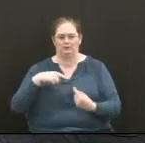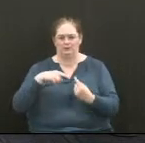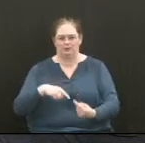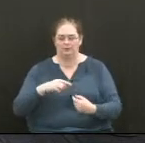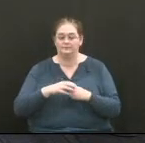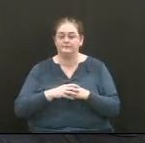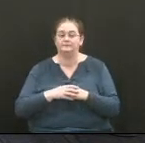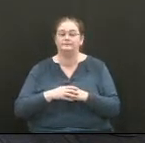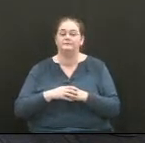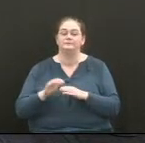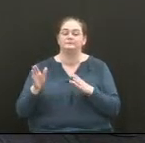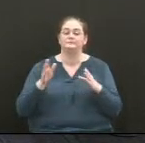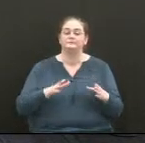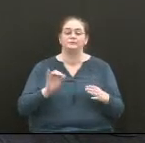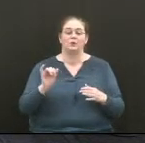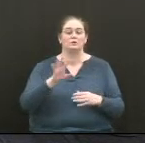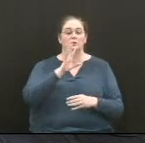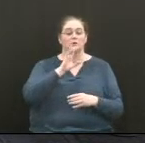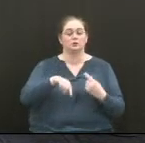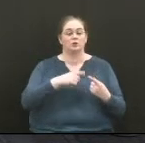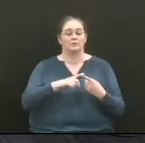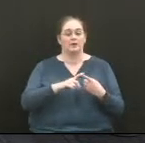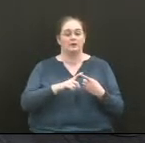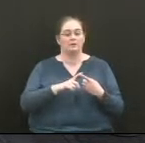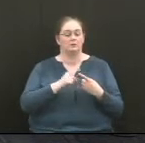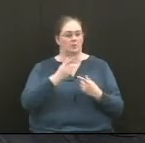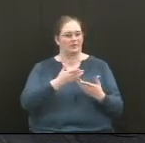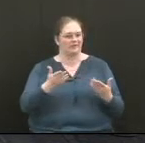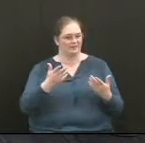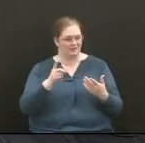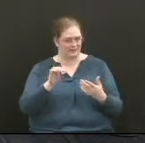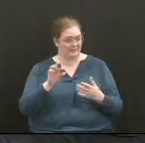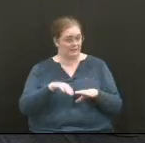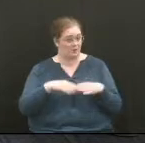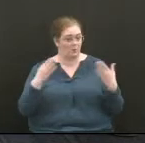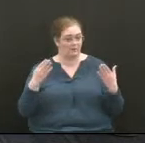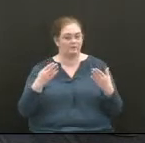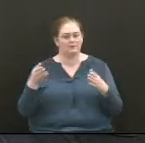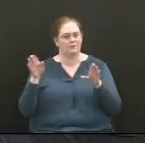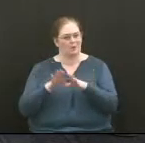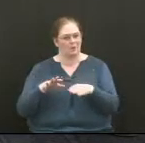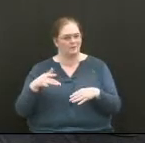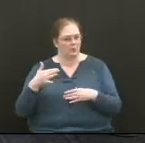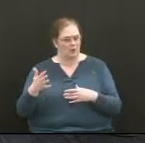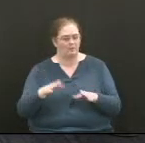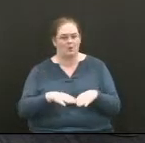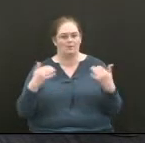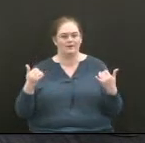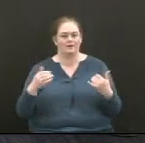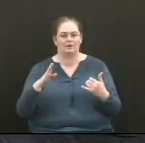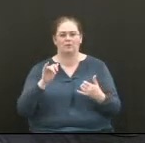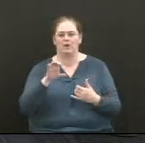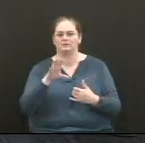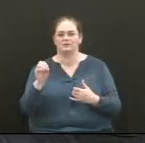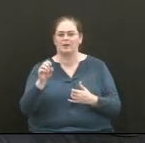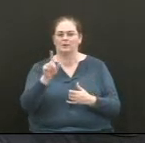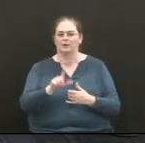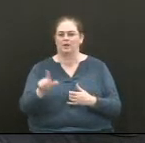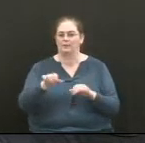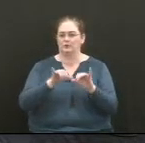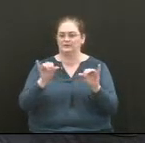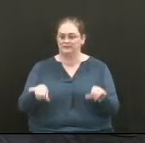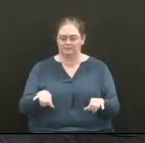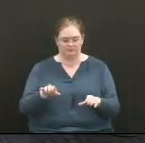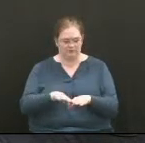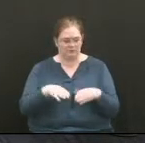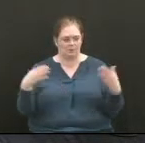And also want to talk a little bit about the one of the things that did open. They were closed for a while but are open now. The Bucks County Library System